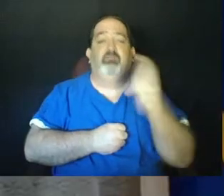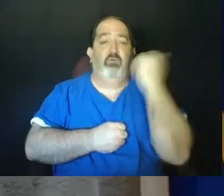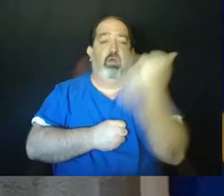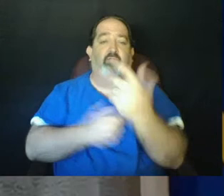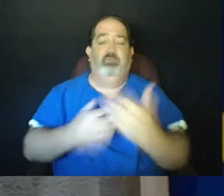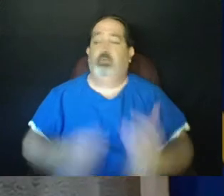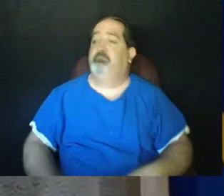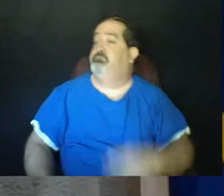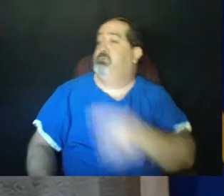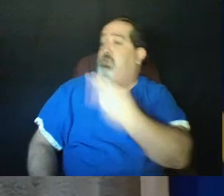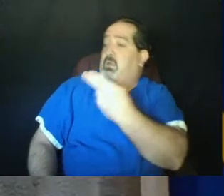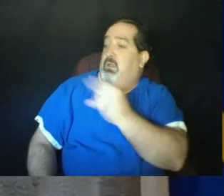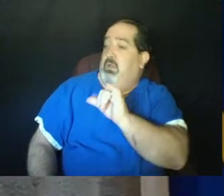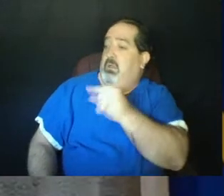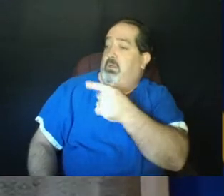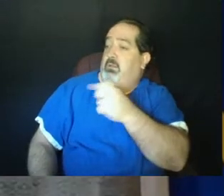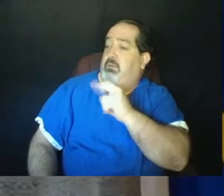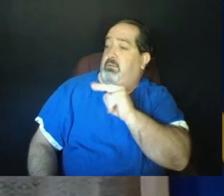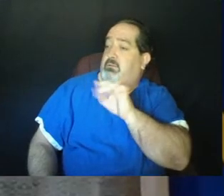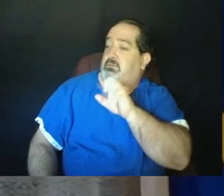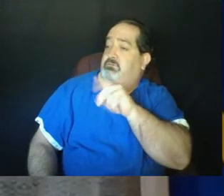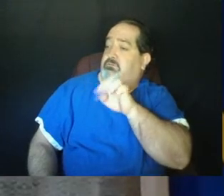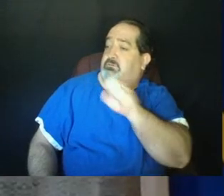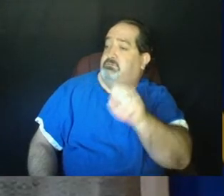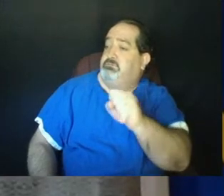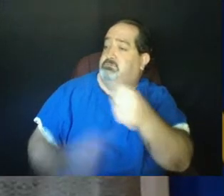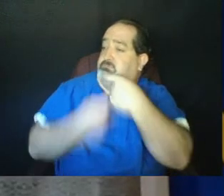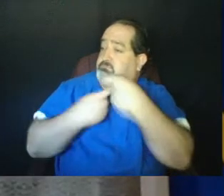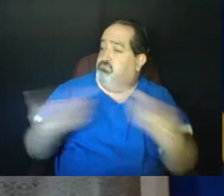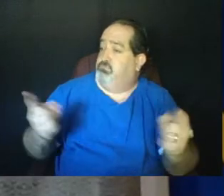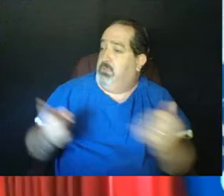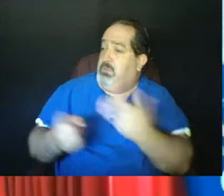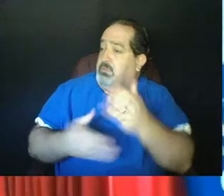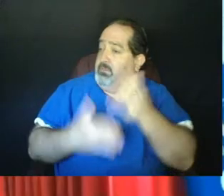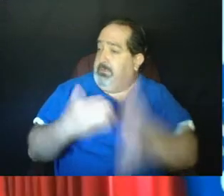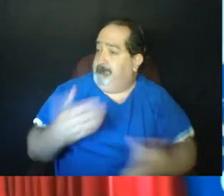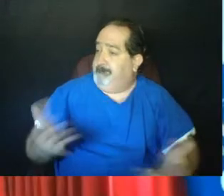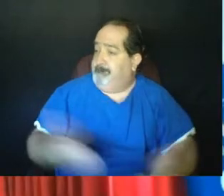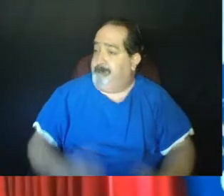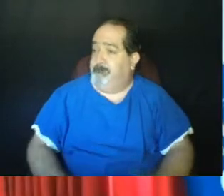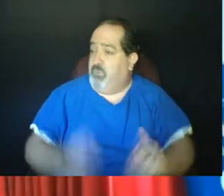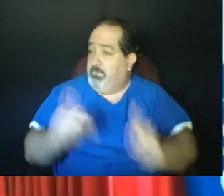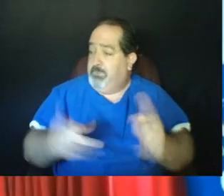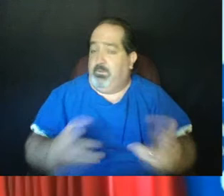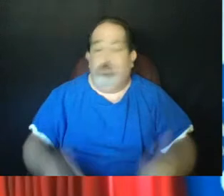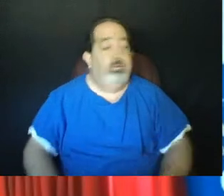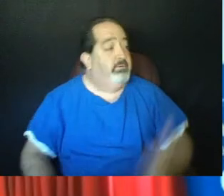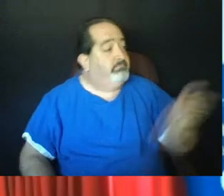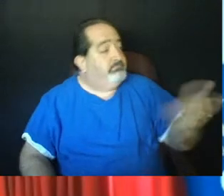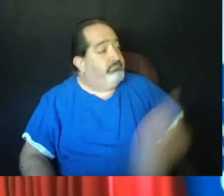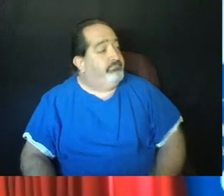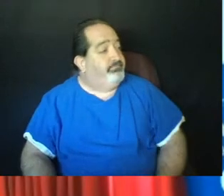Your Highnesses, do you have any parting words for the assembled populace? Your Highness.